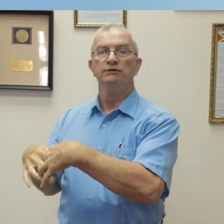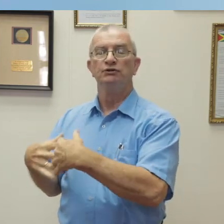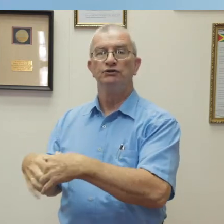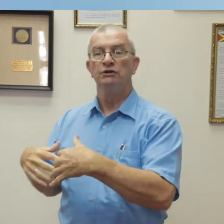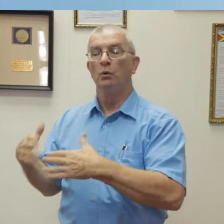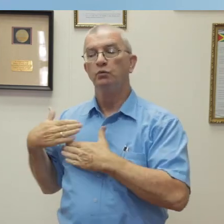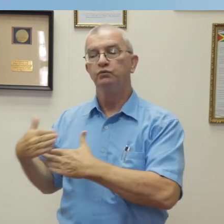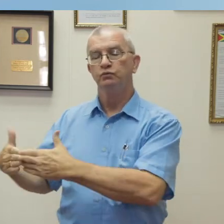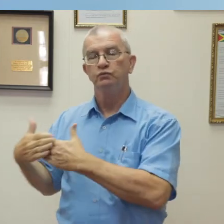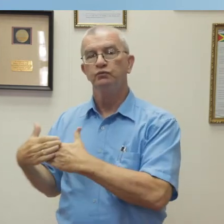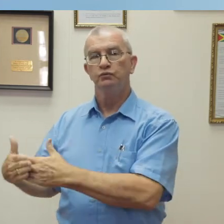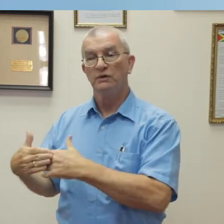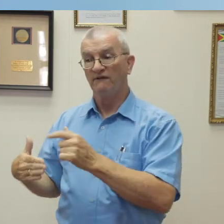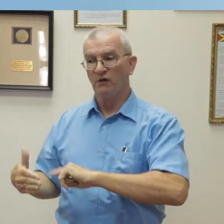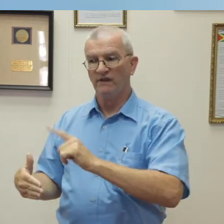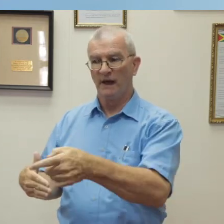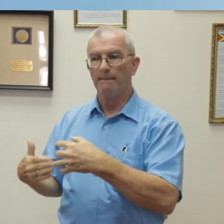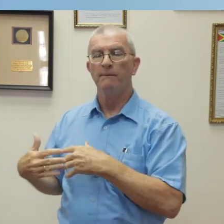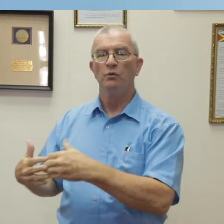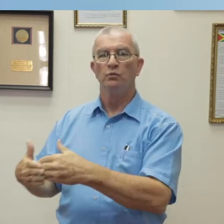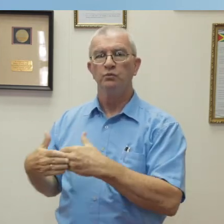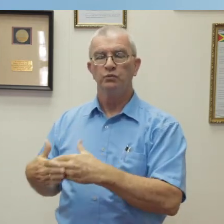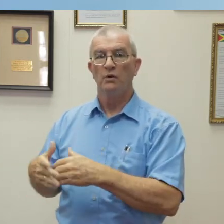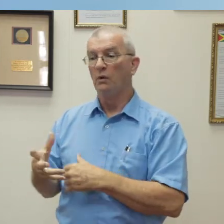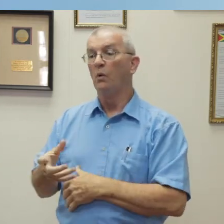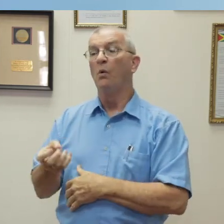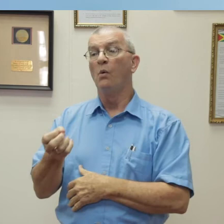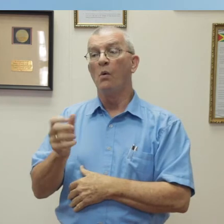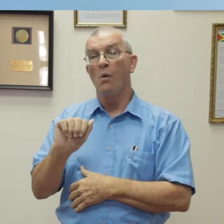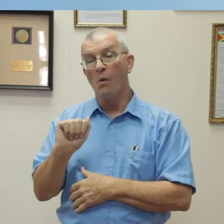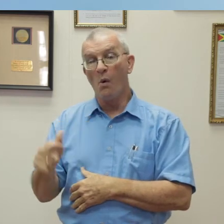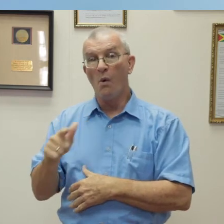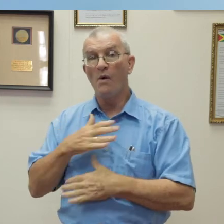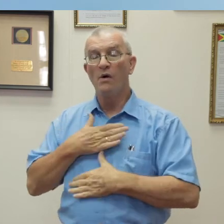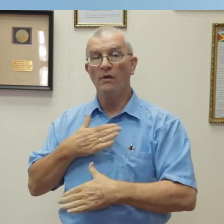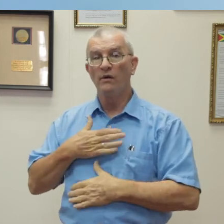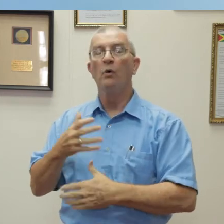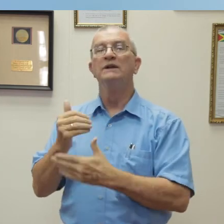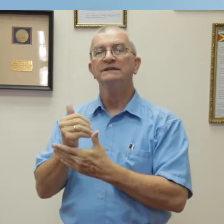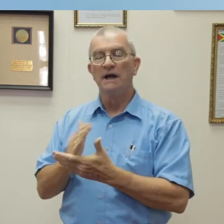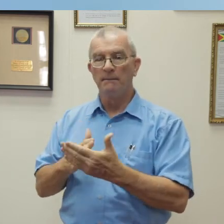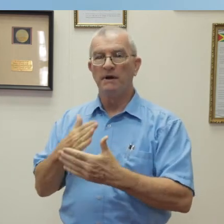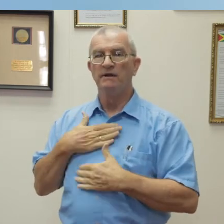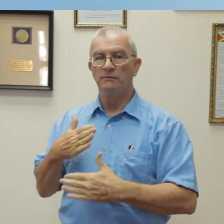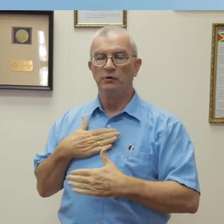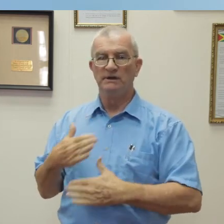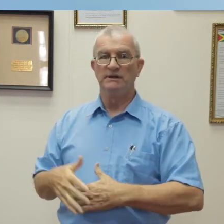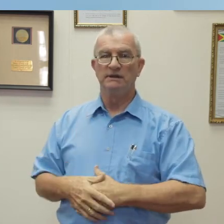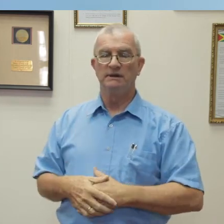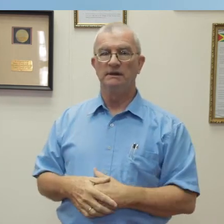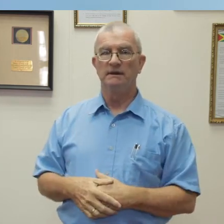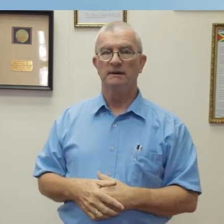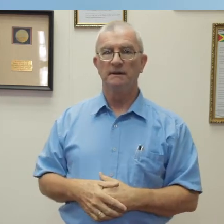doing either all the breathing or some of the breathing for the patient.